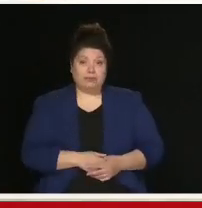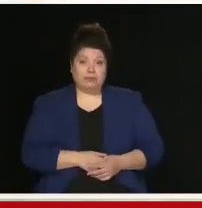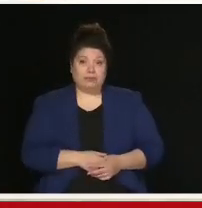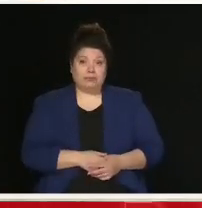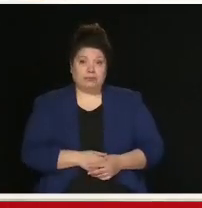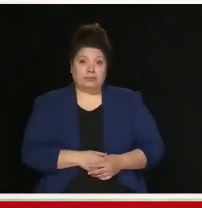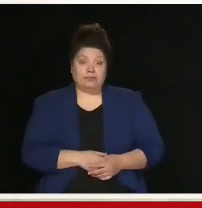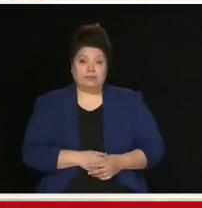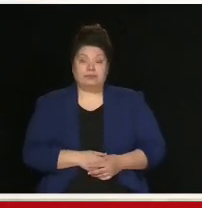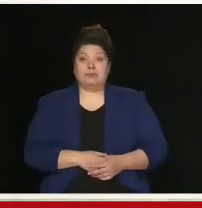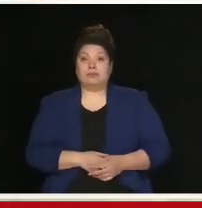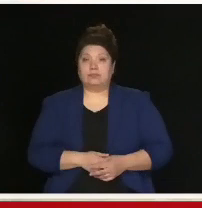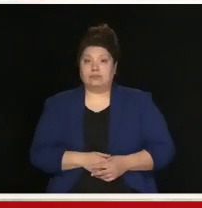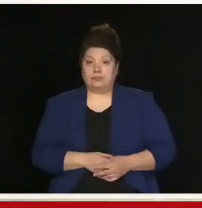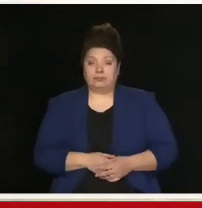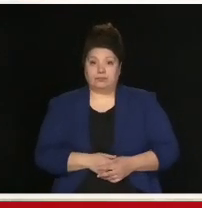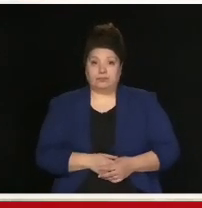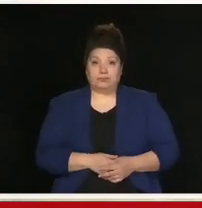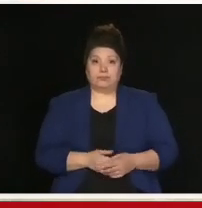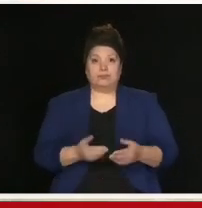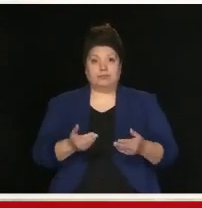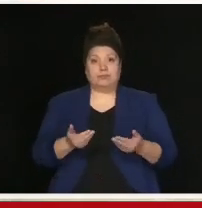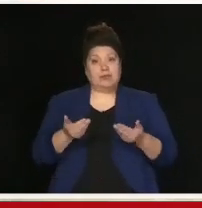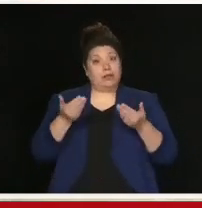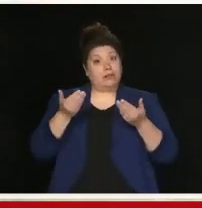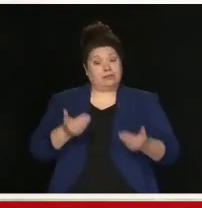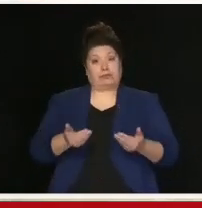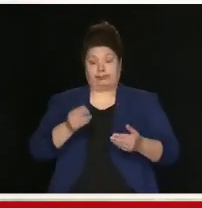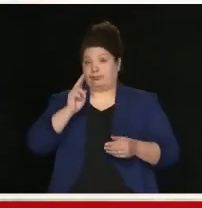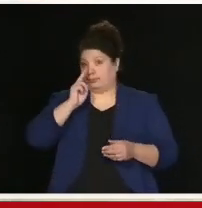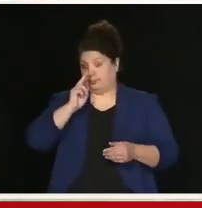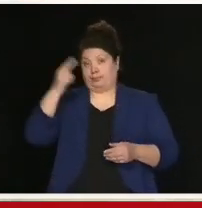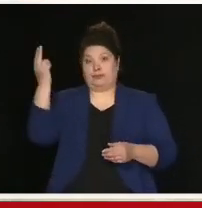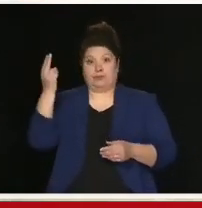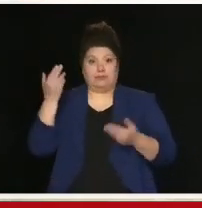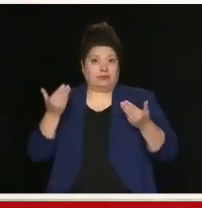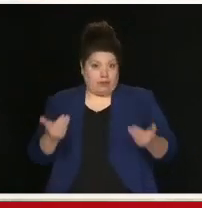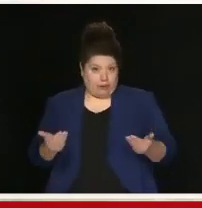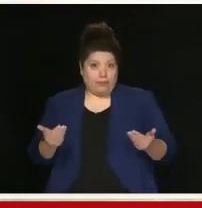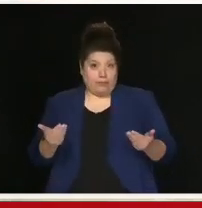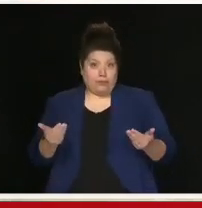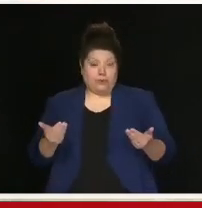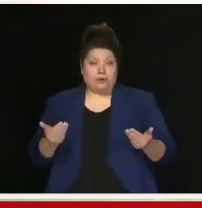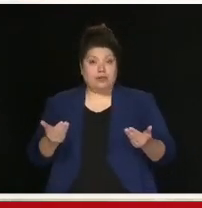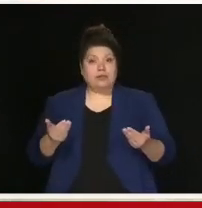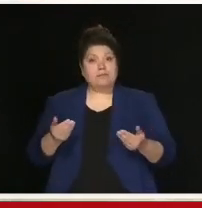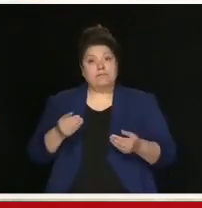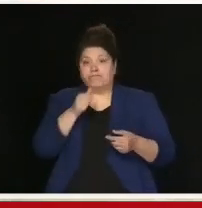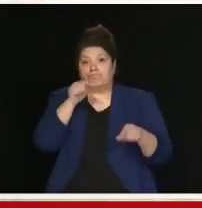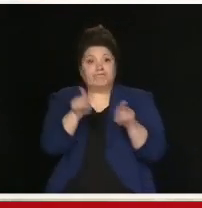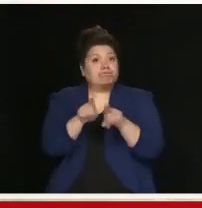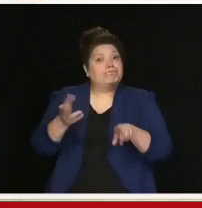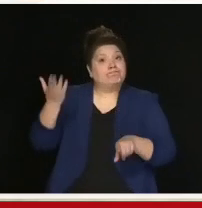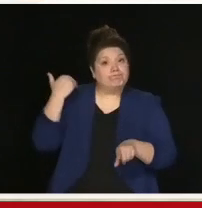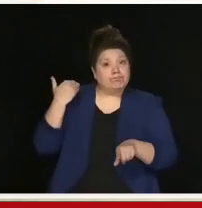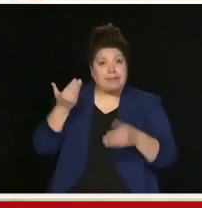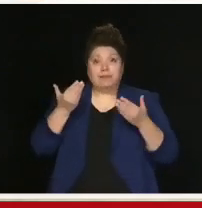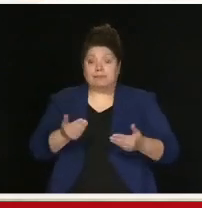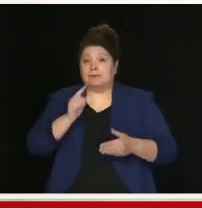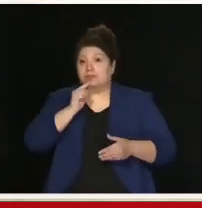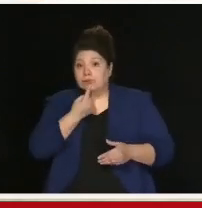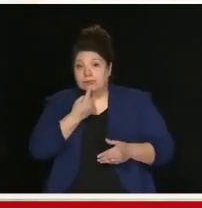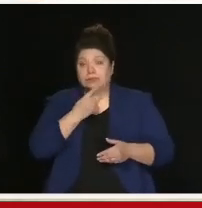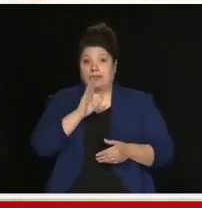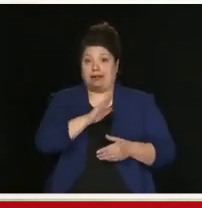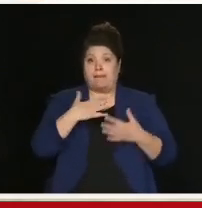We are experiencing a situation that is unprecedented, a situation that is extremely severe in terms of